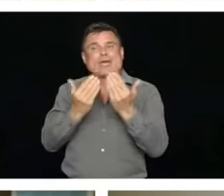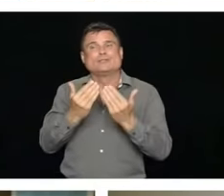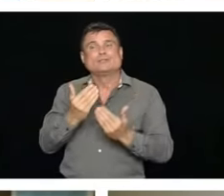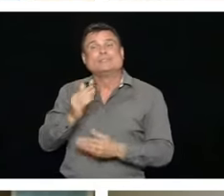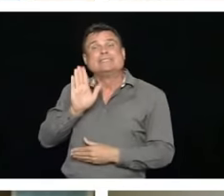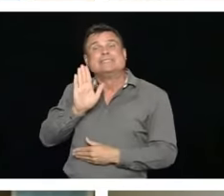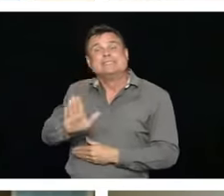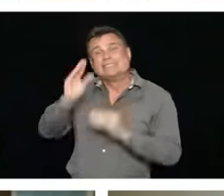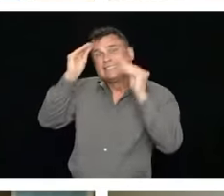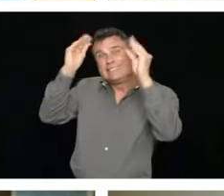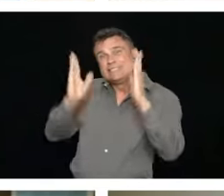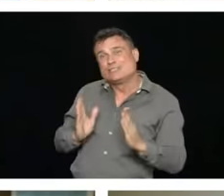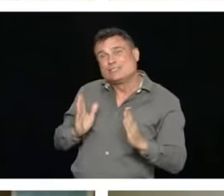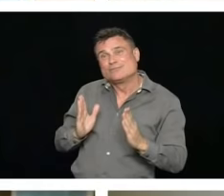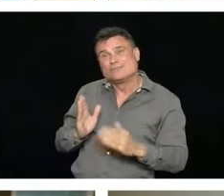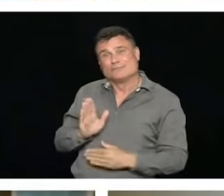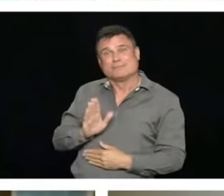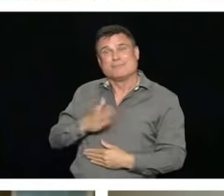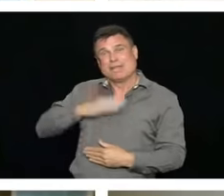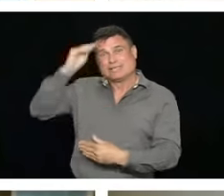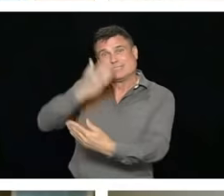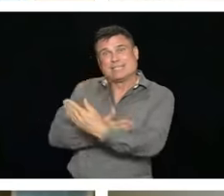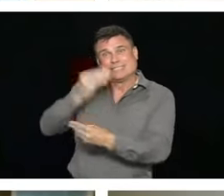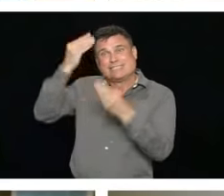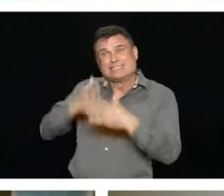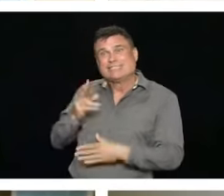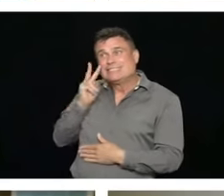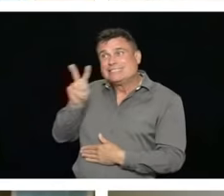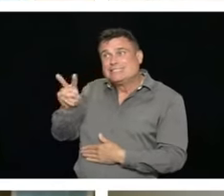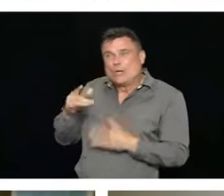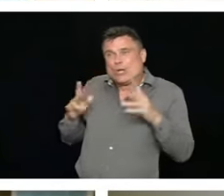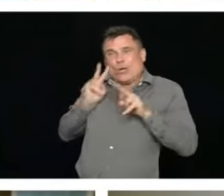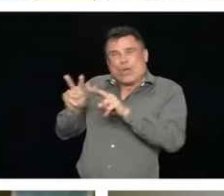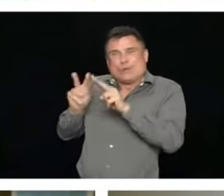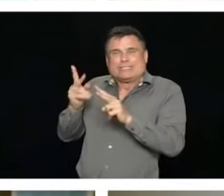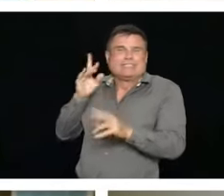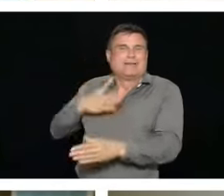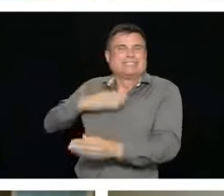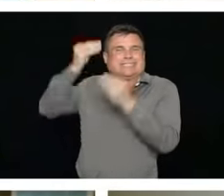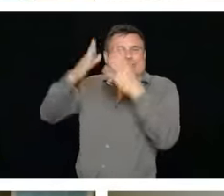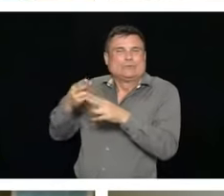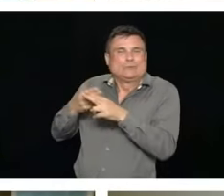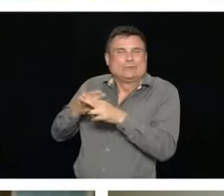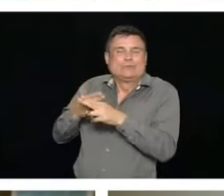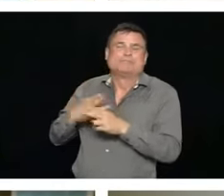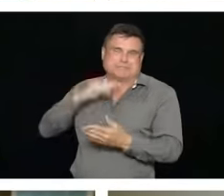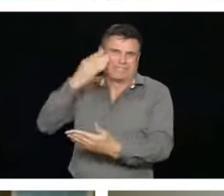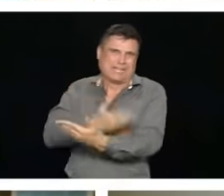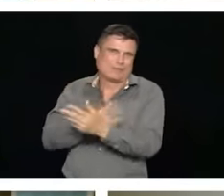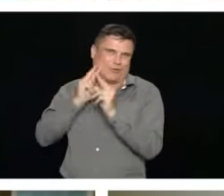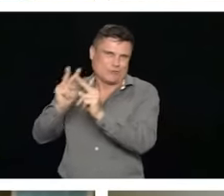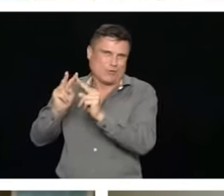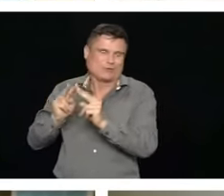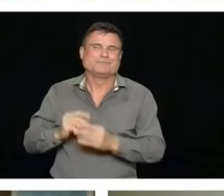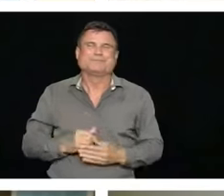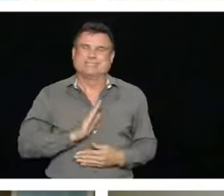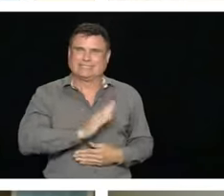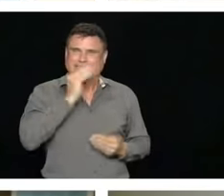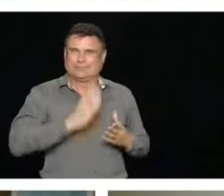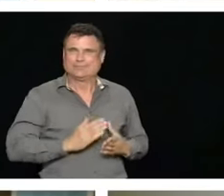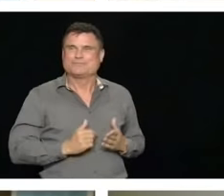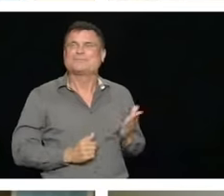very soon. So now on to the main events. Today, I have two special guests joining me from the